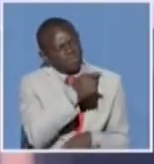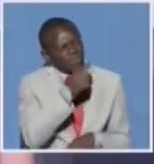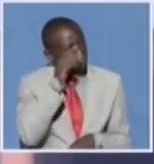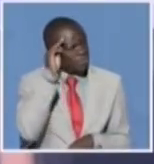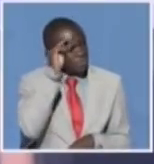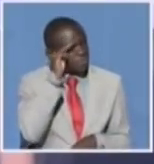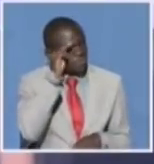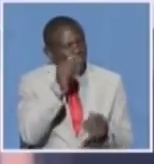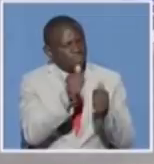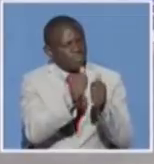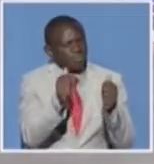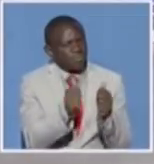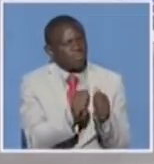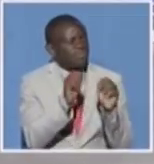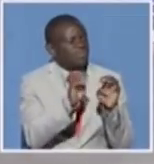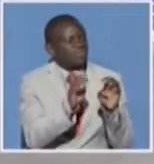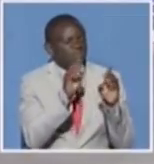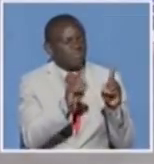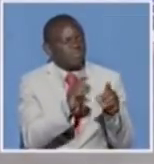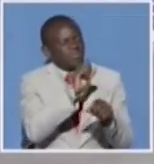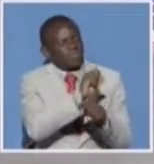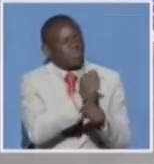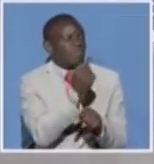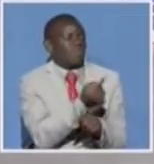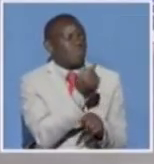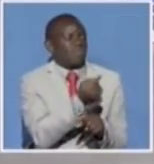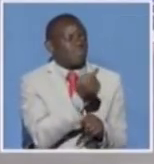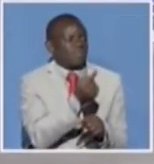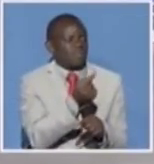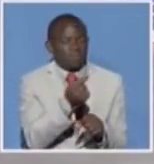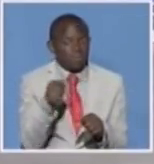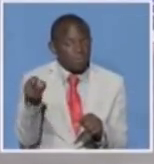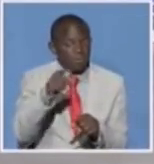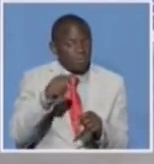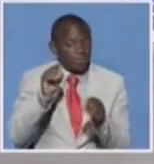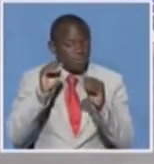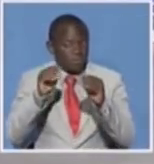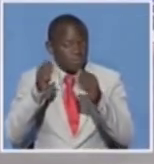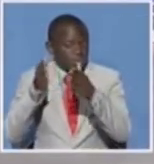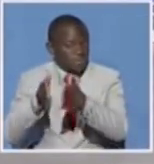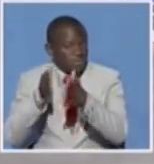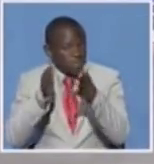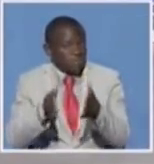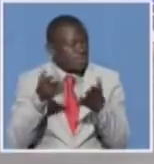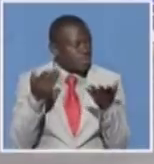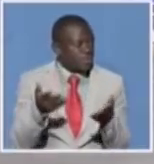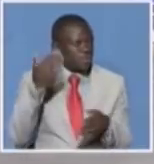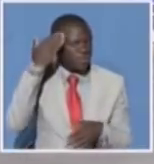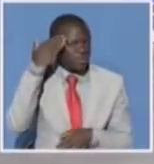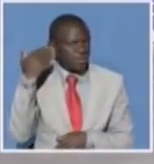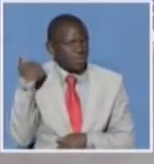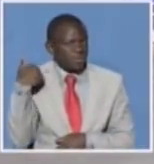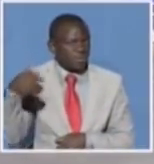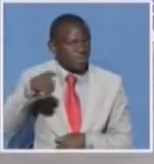school administrators, looks they've taken a laissez-faire approach. And one of the reasons they give is that when they arrest